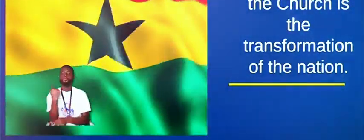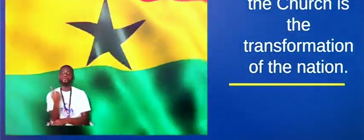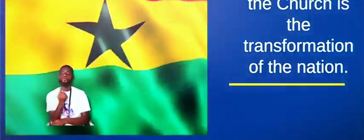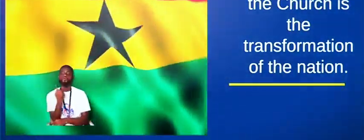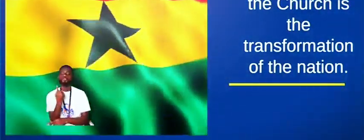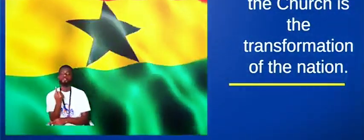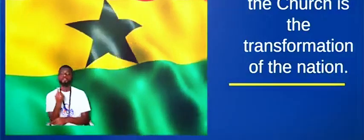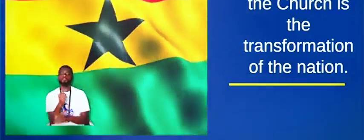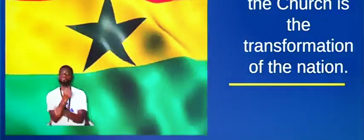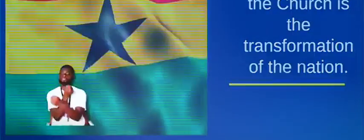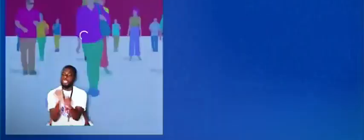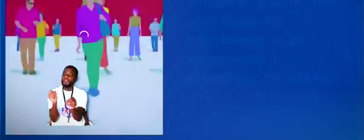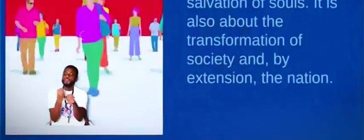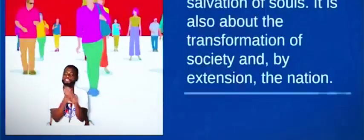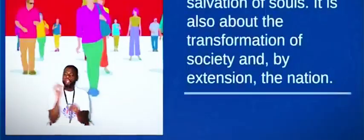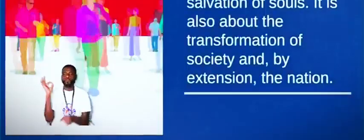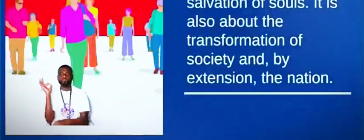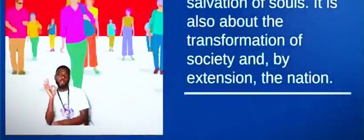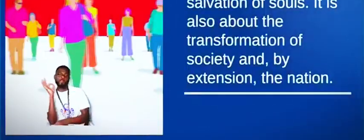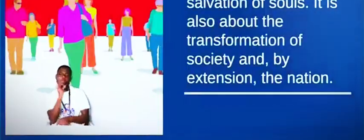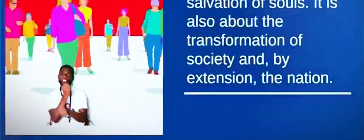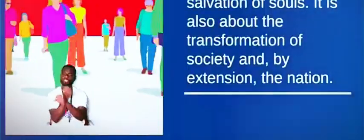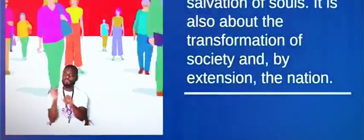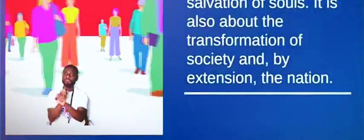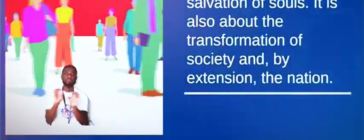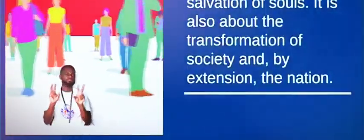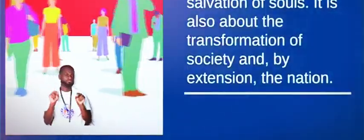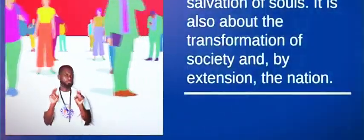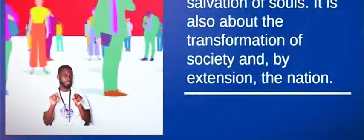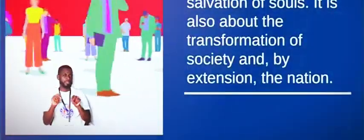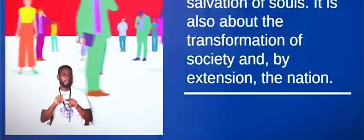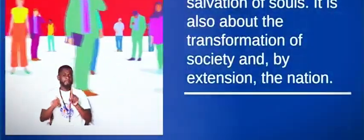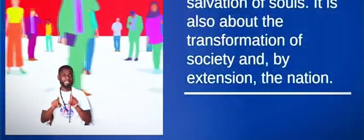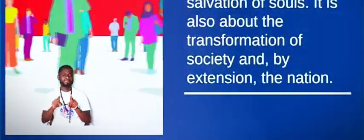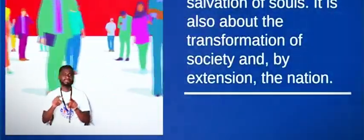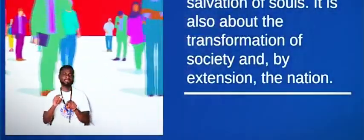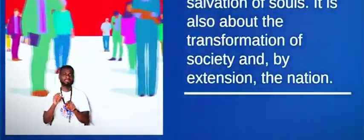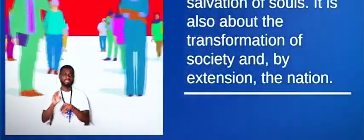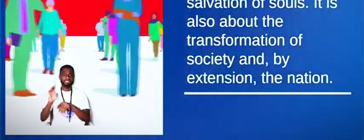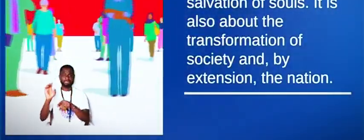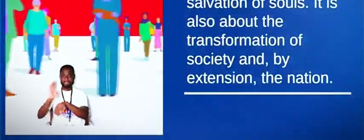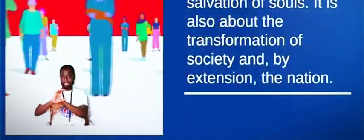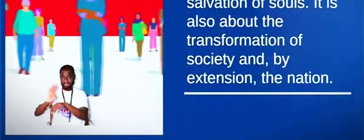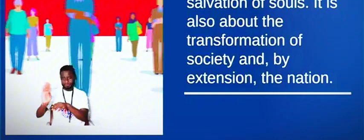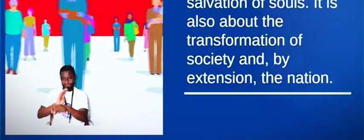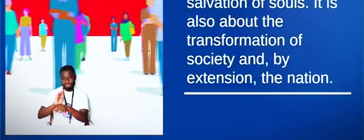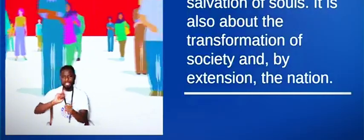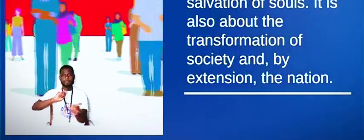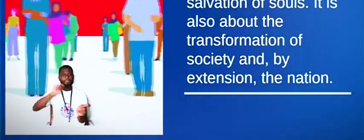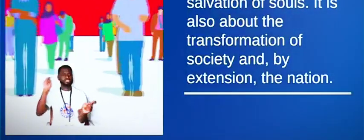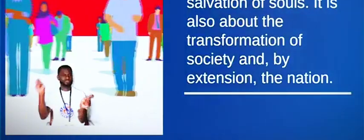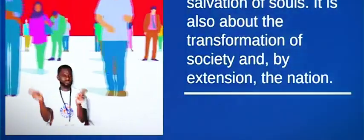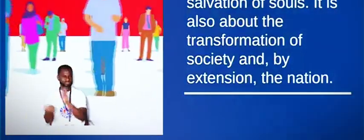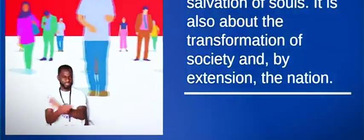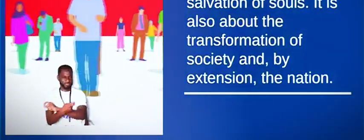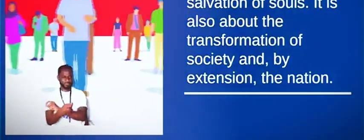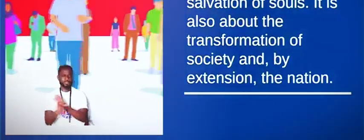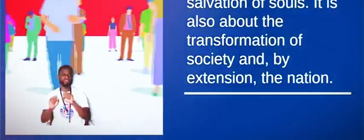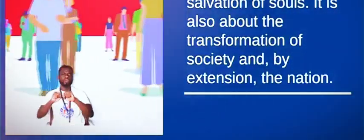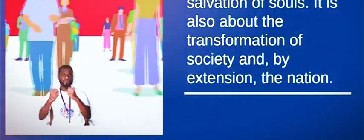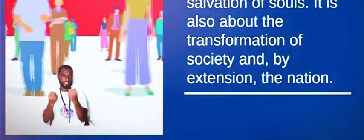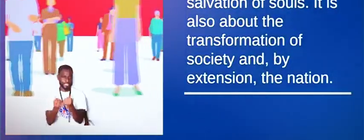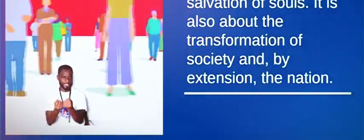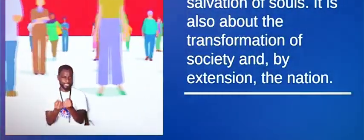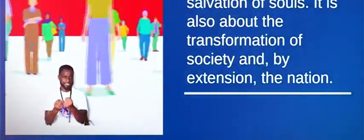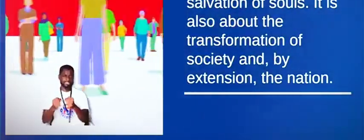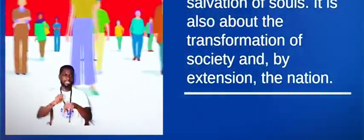only to save souls. It is about the transformation of society and by extension the nation, just as